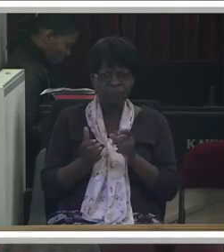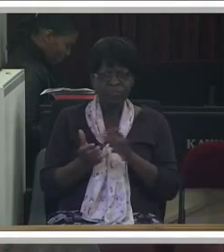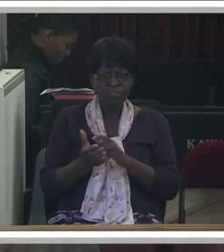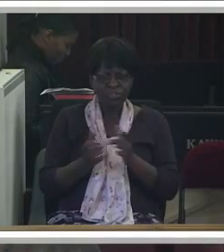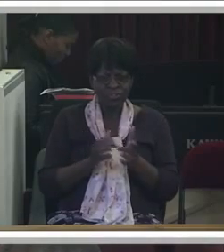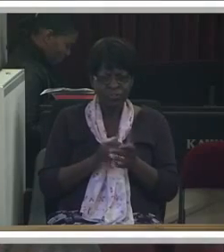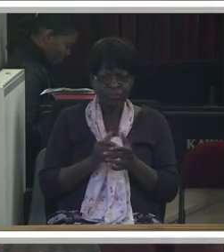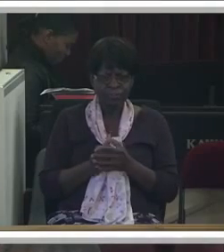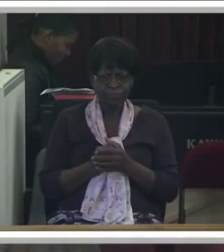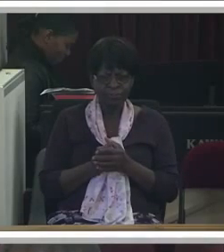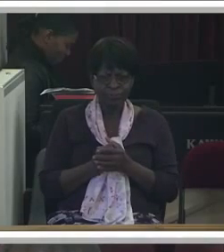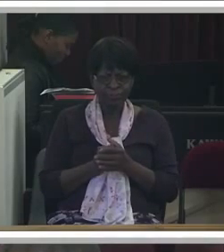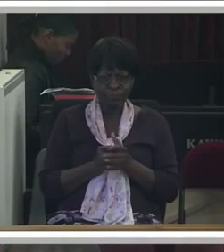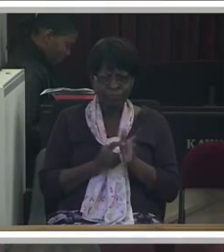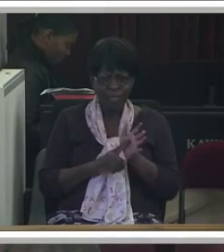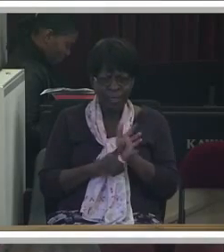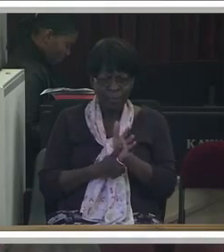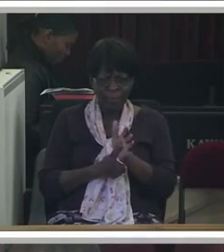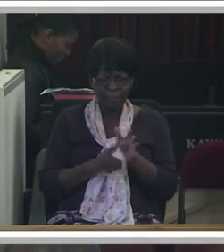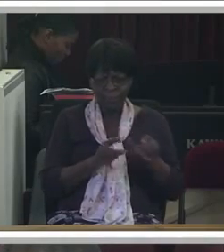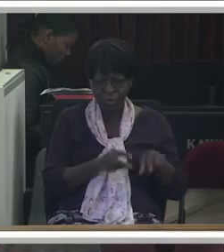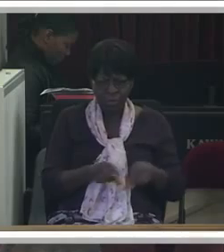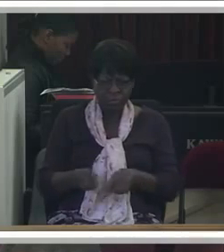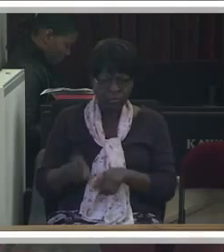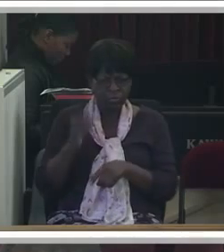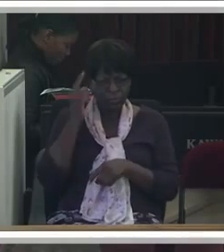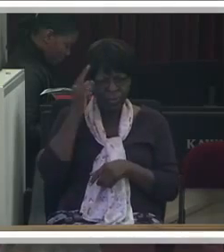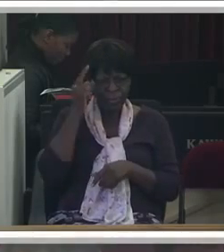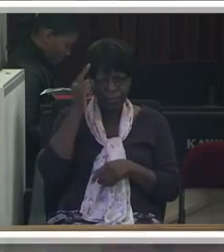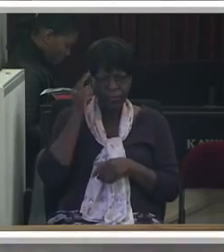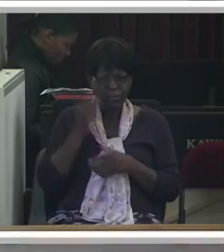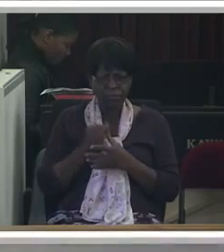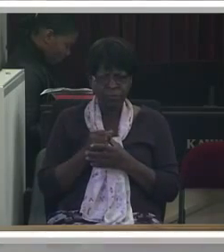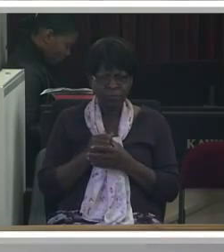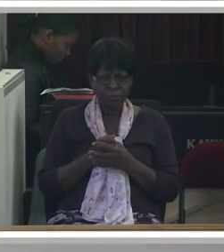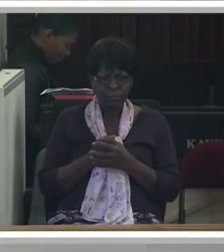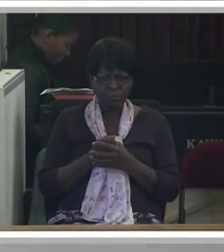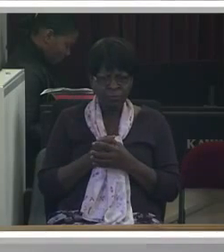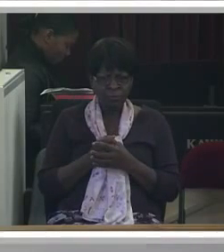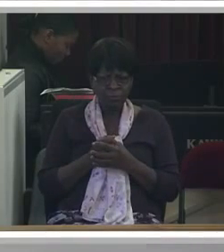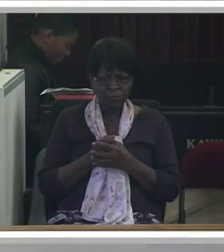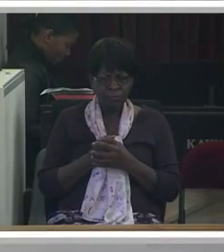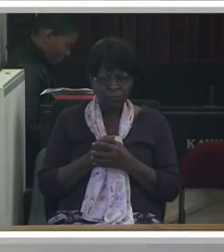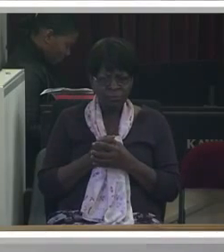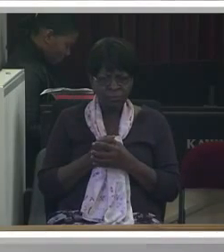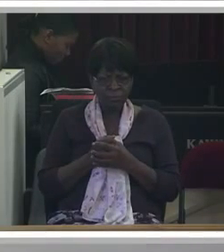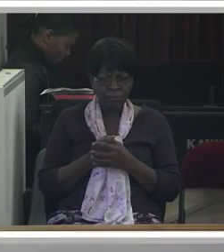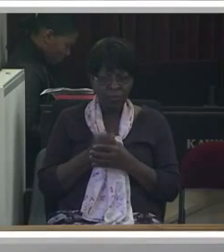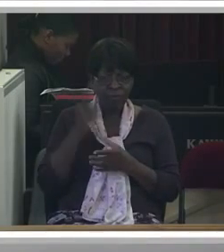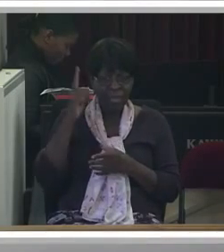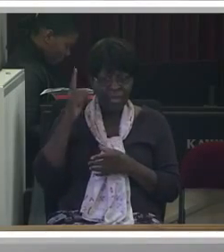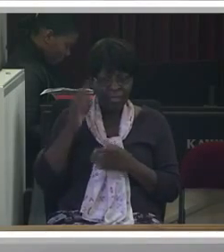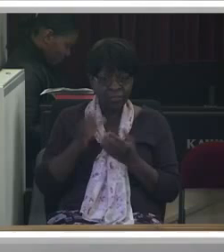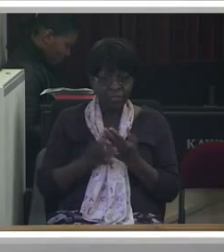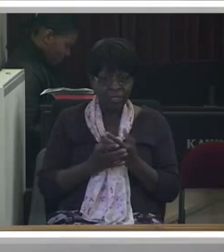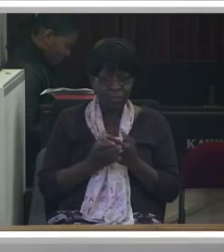constant reminder that he has come to restore our broken lives and make us